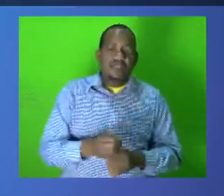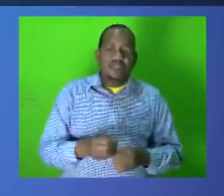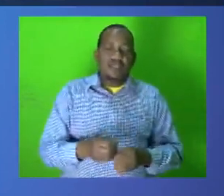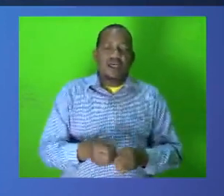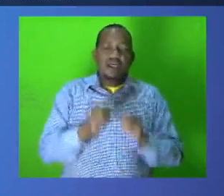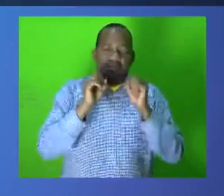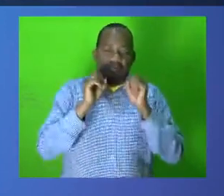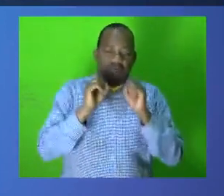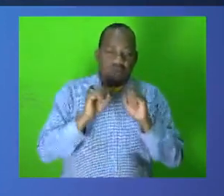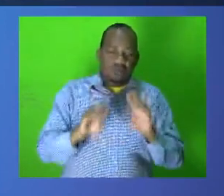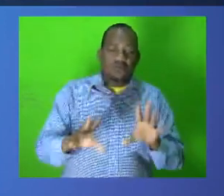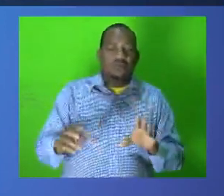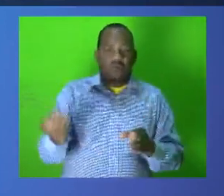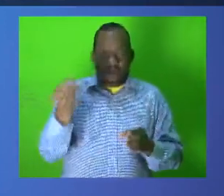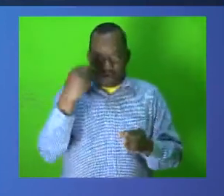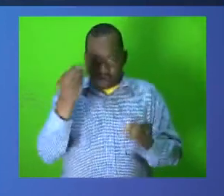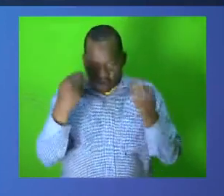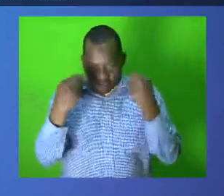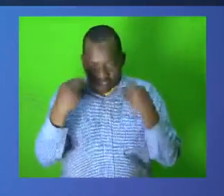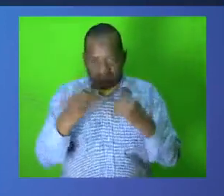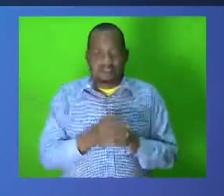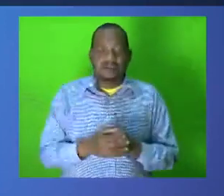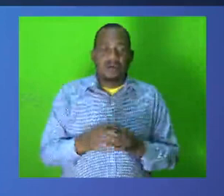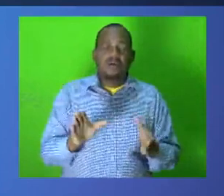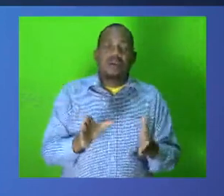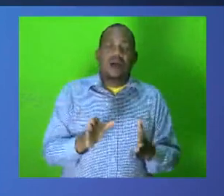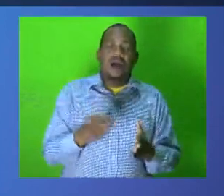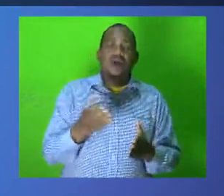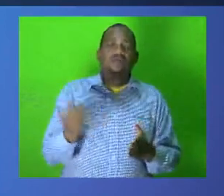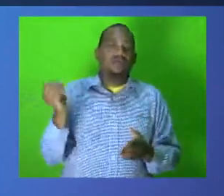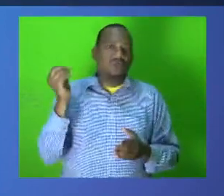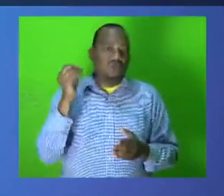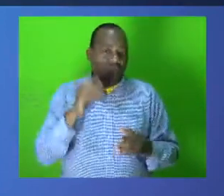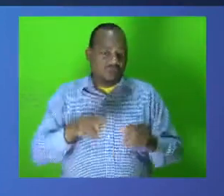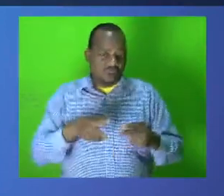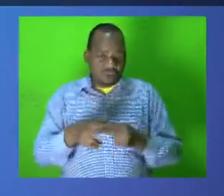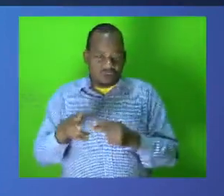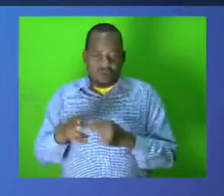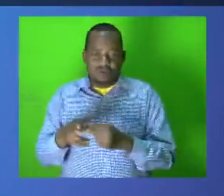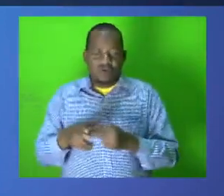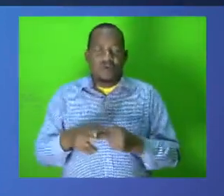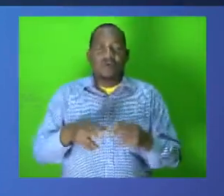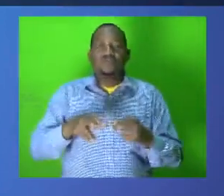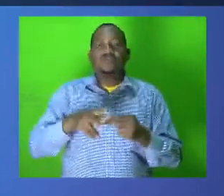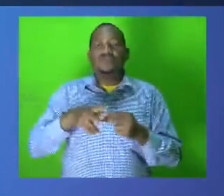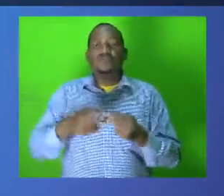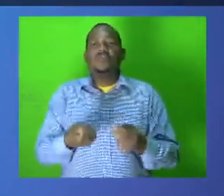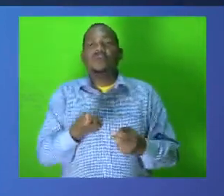student. So they work with the research. Another aims to solve different social,